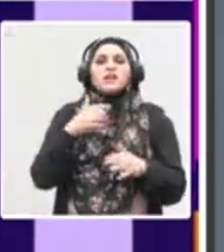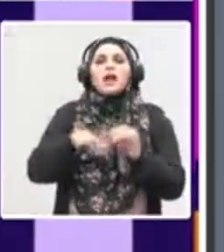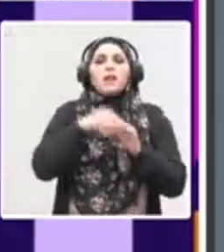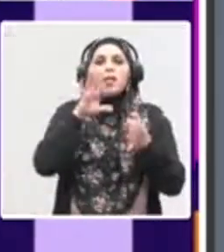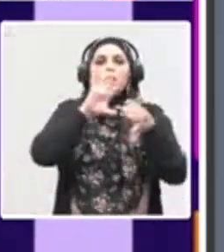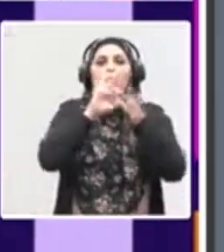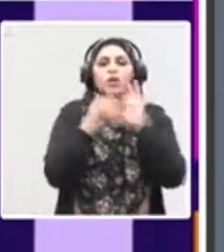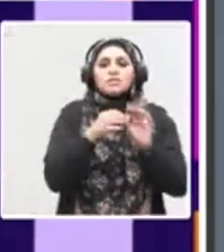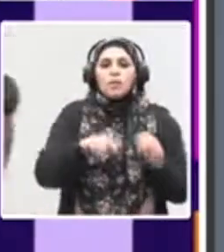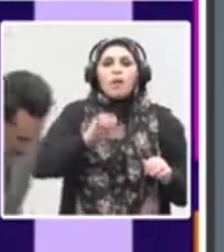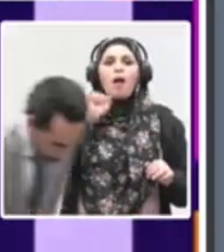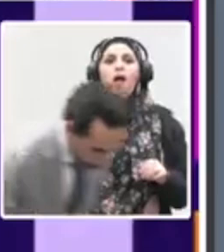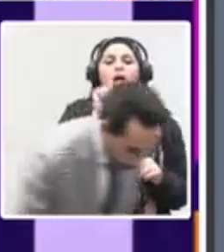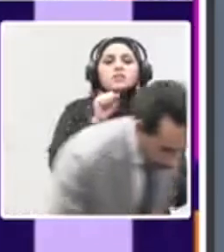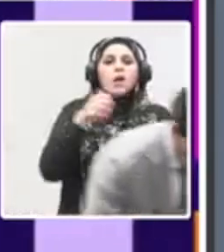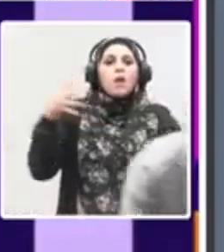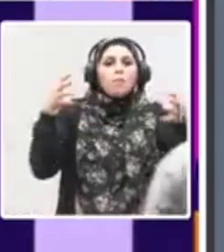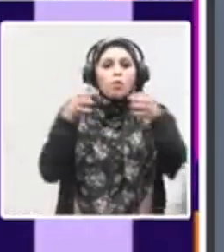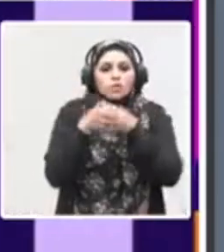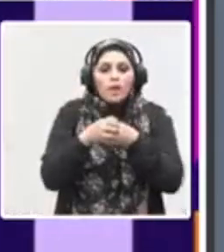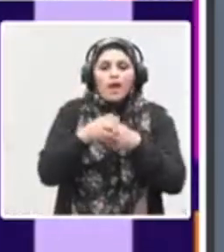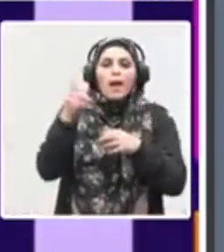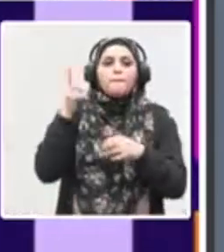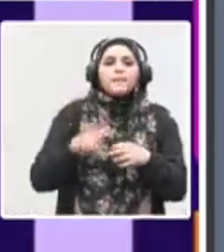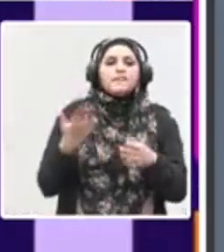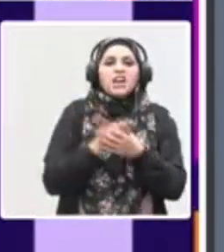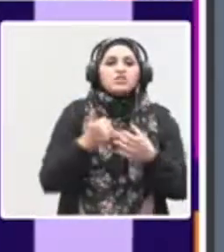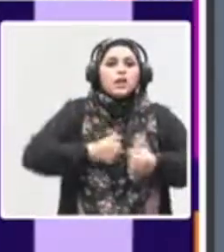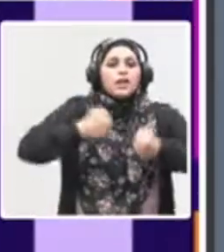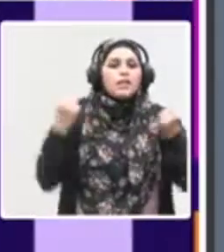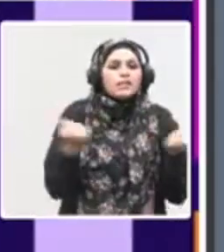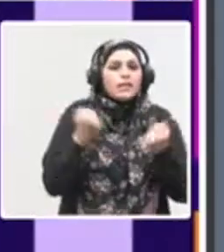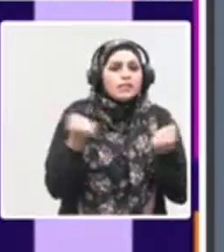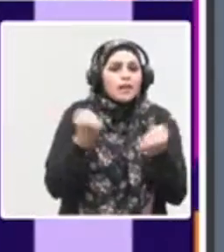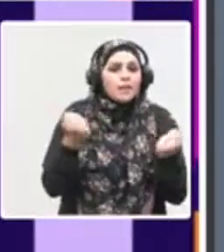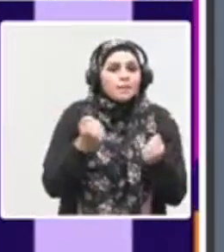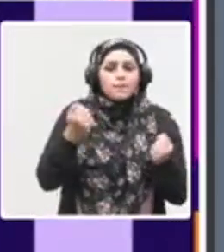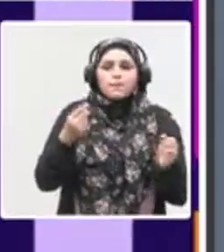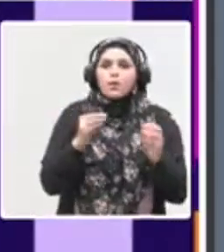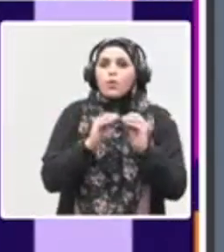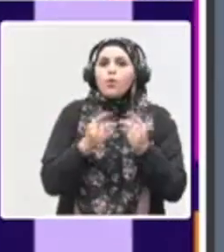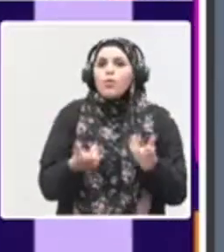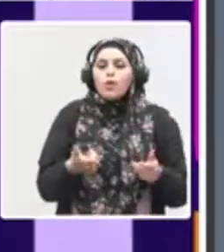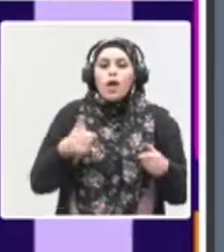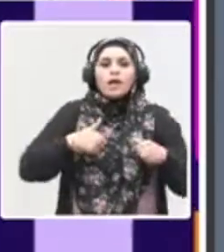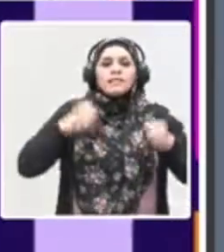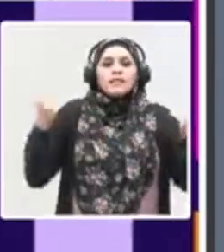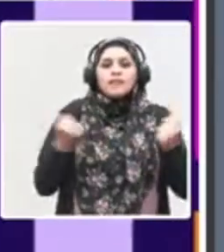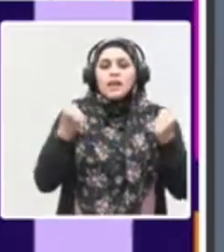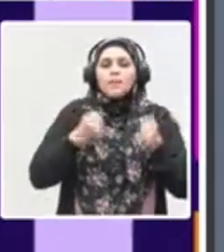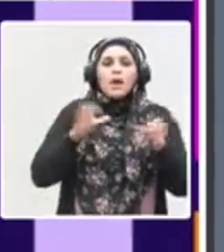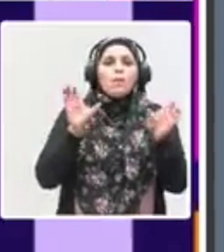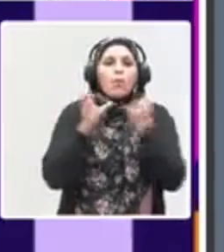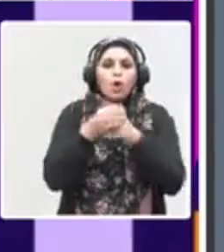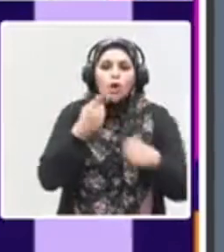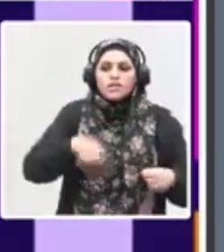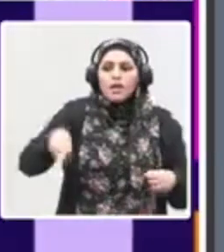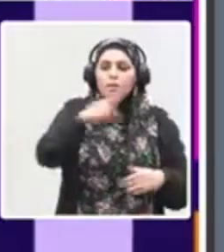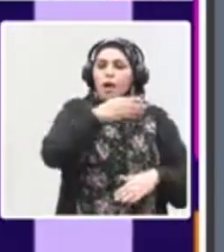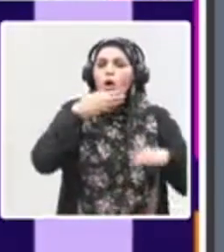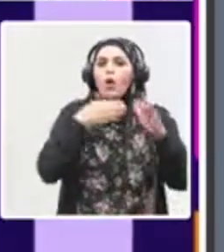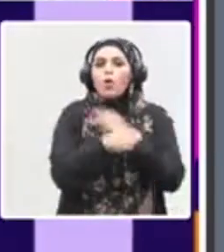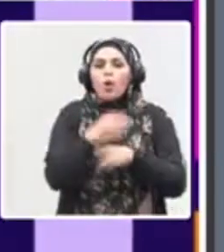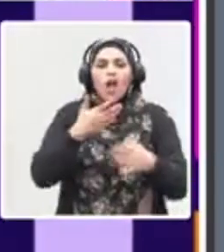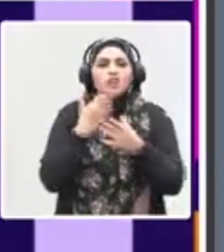people of color, and veterans to work behind the scenes in film and TV production, to operate sound and camera and lights